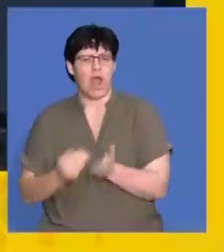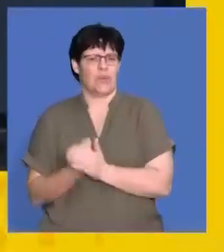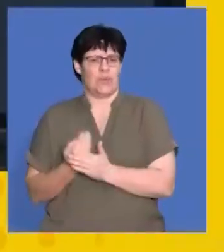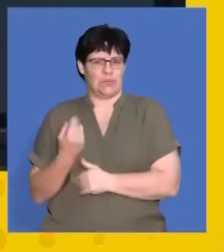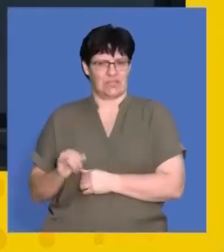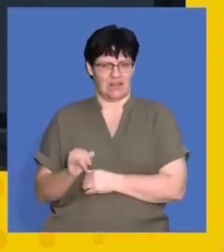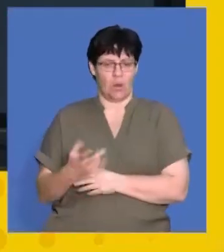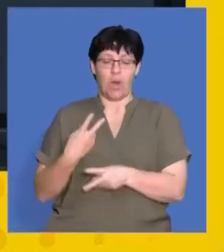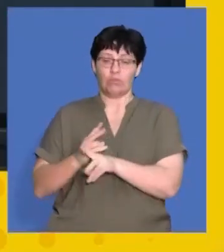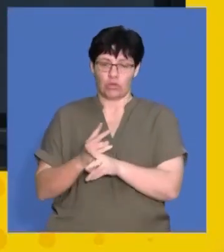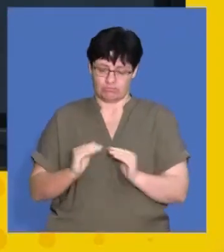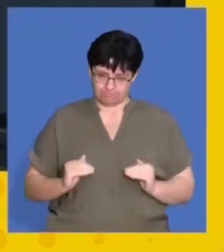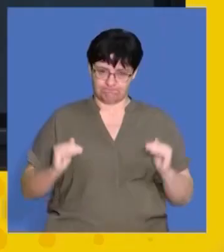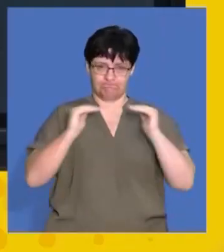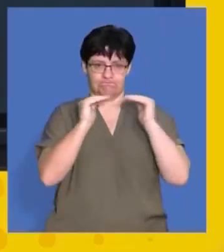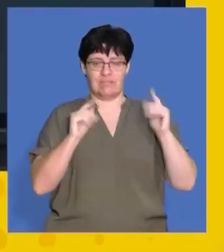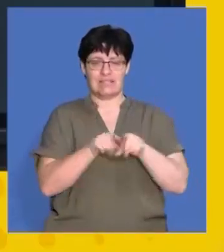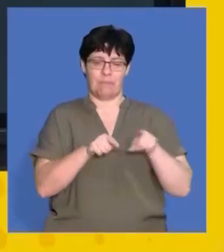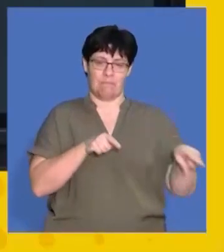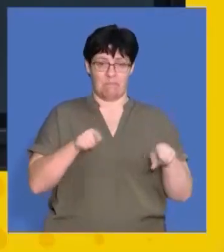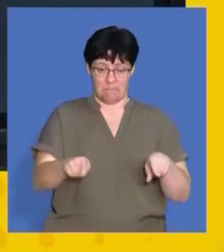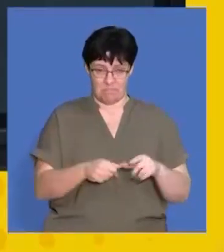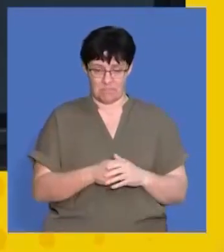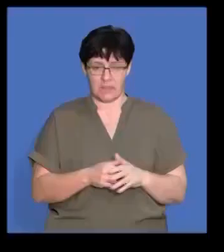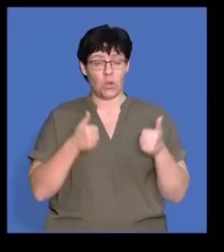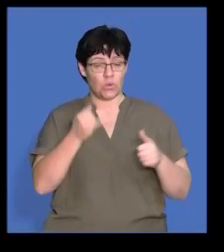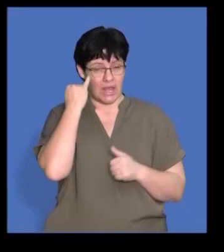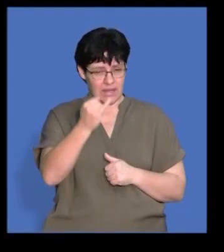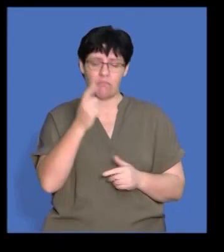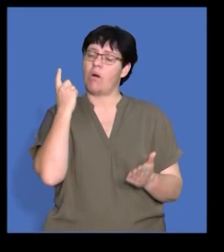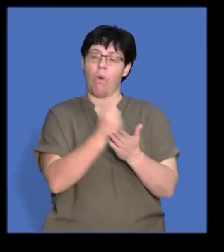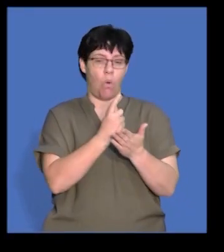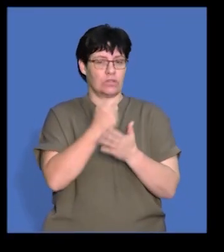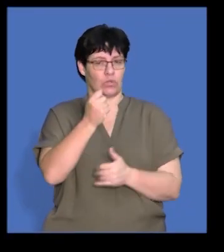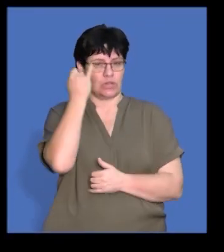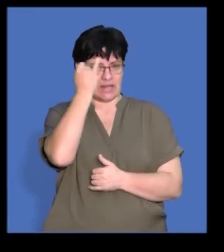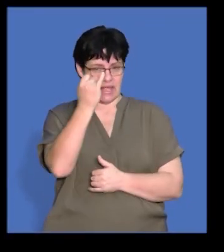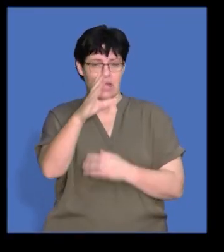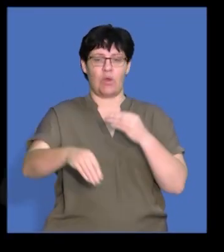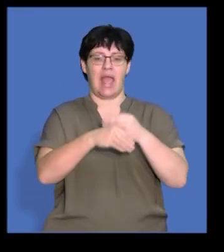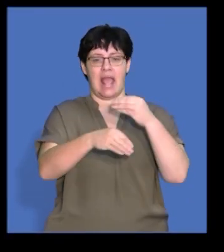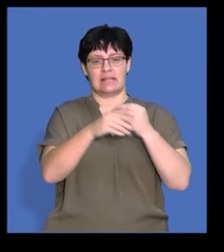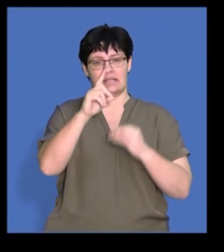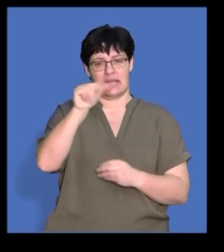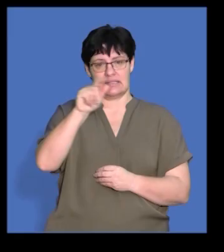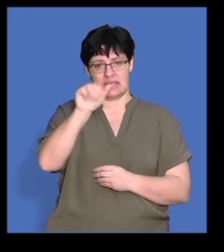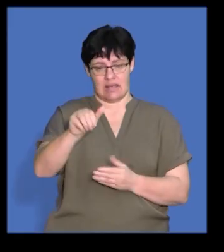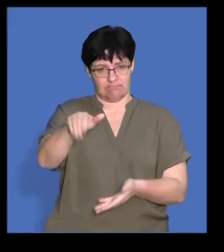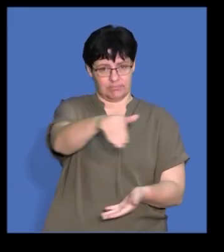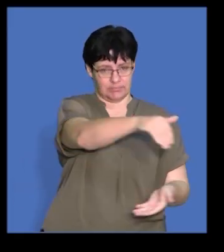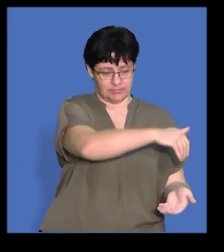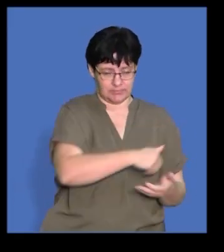wants to get that production to the same as factory 1. So is it a good idea? Always a good idea to add data, to collect